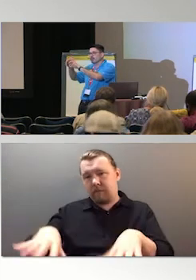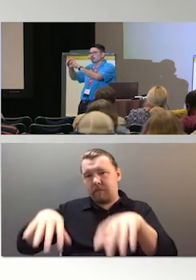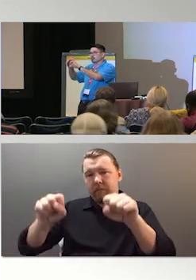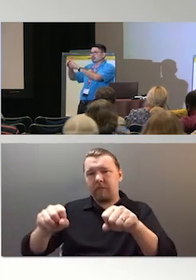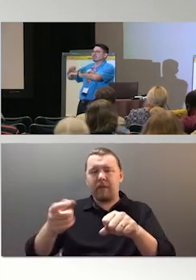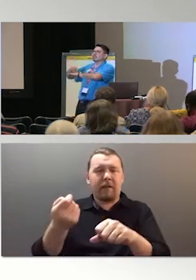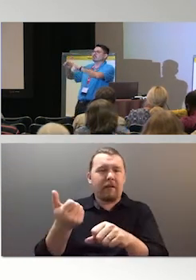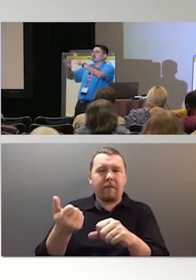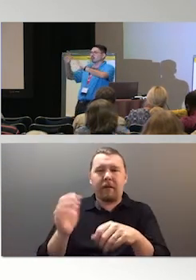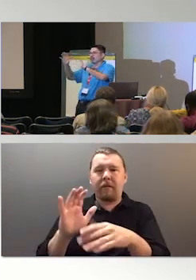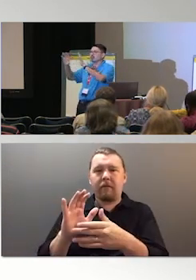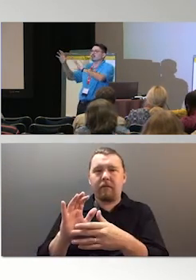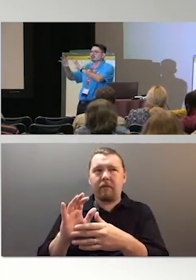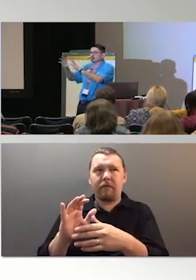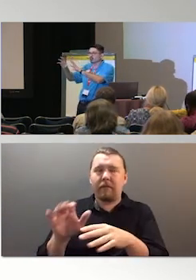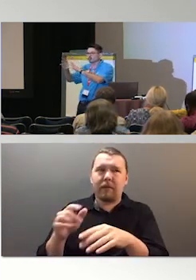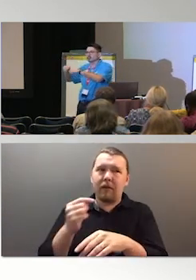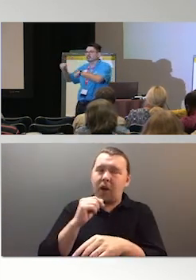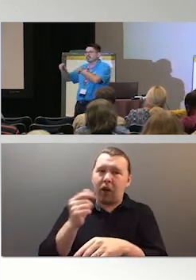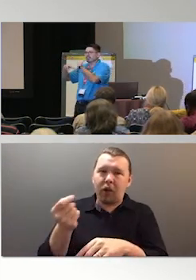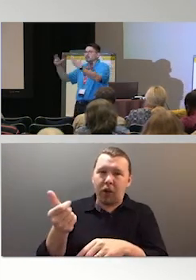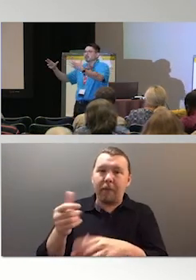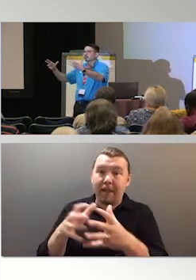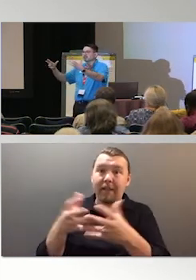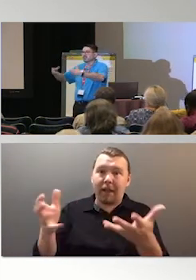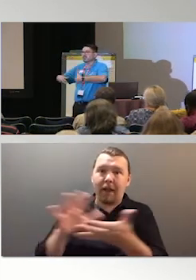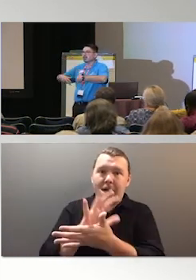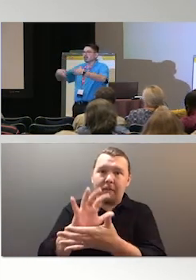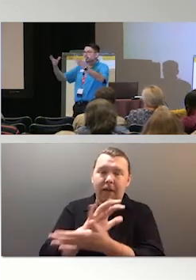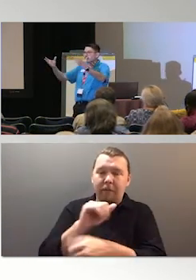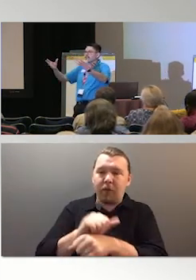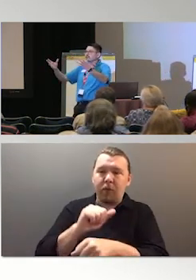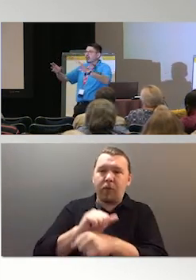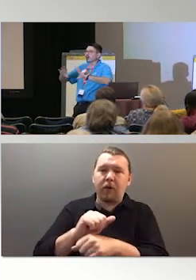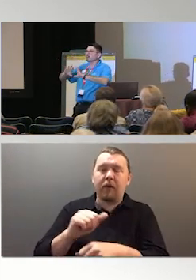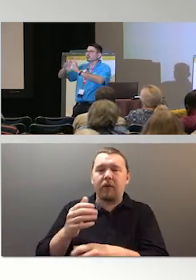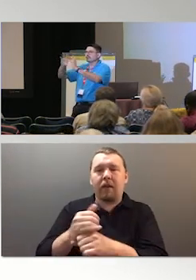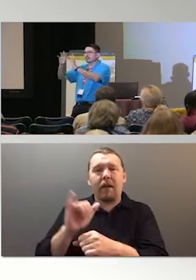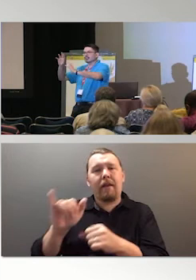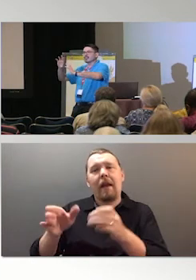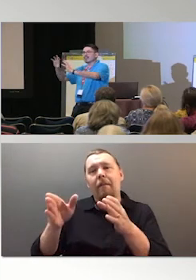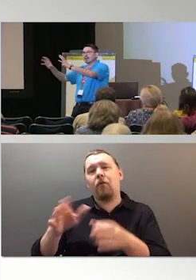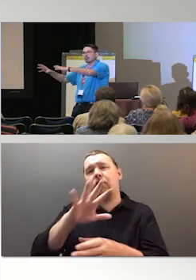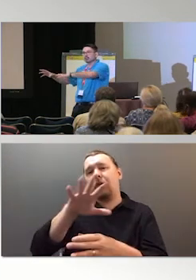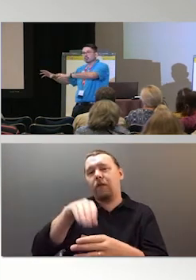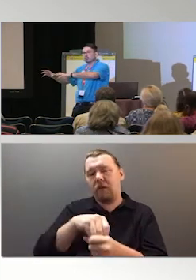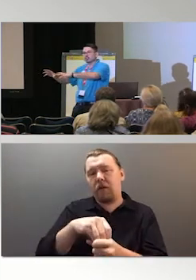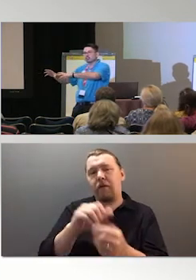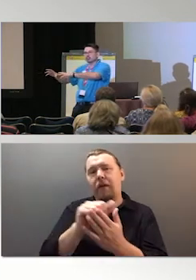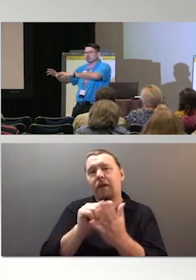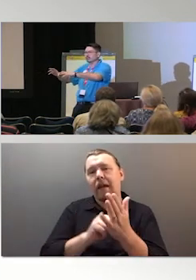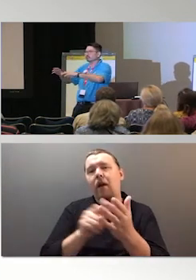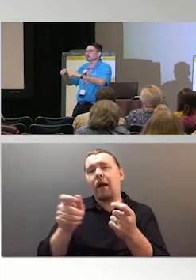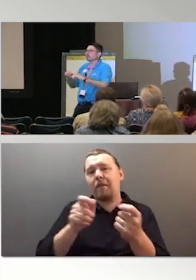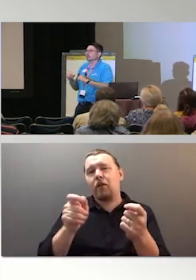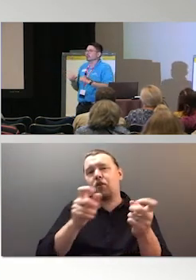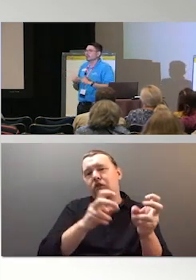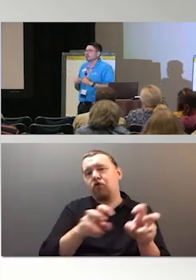bit of paperwork instead of a lot of paperwork to get that person involved, get the account administration over to